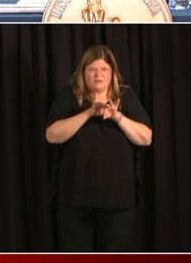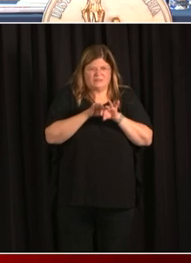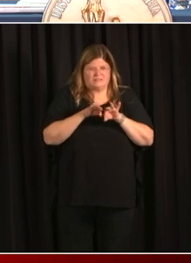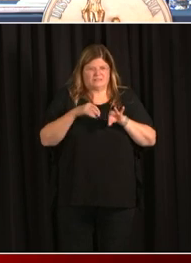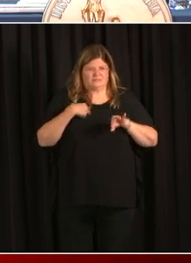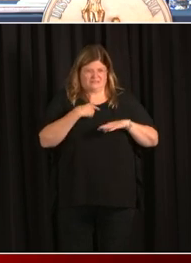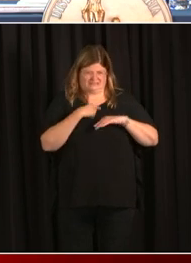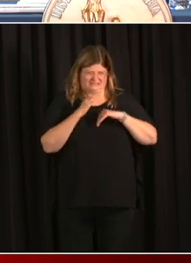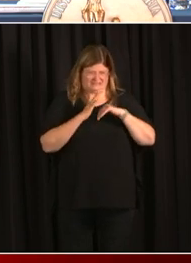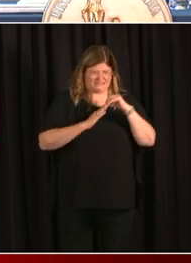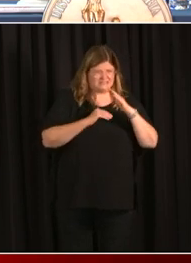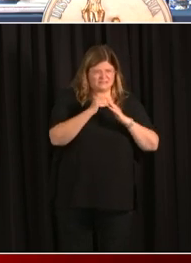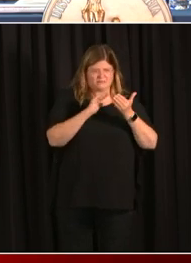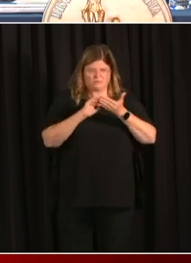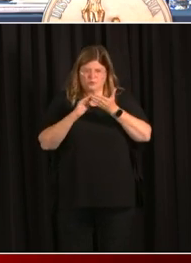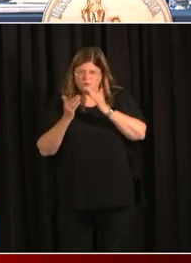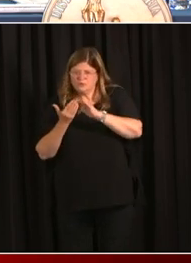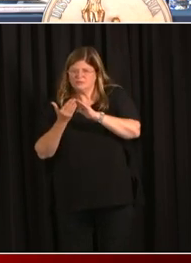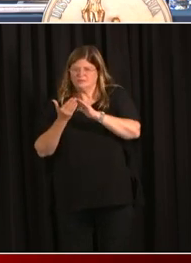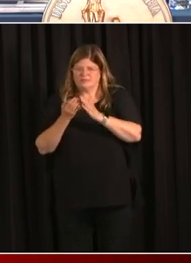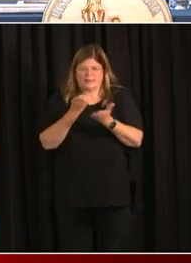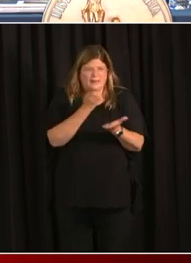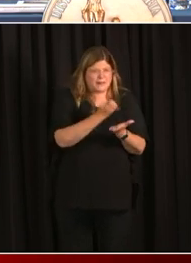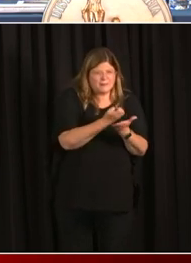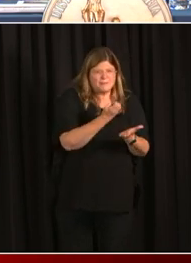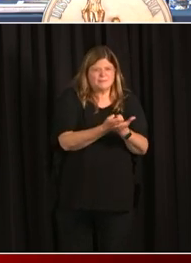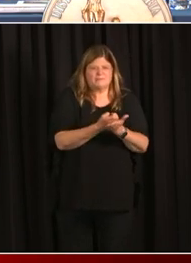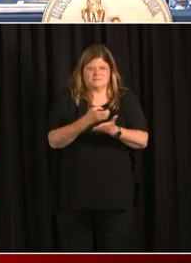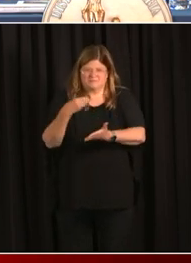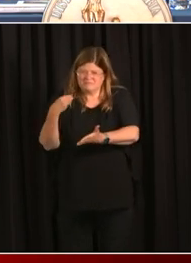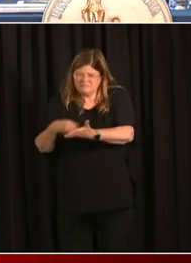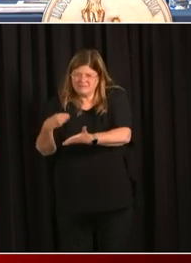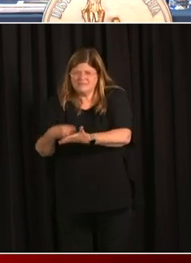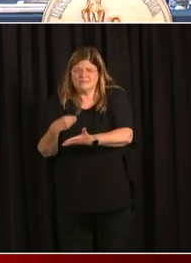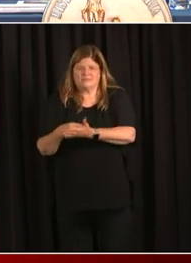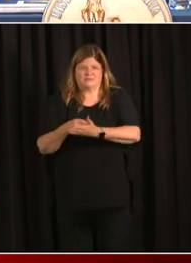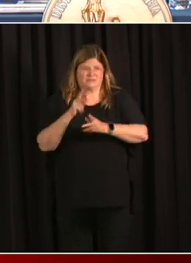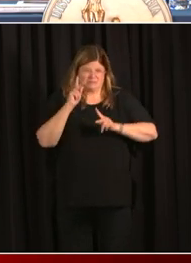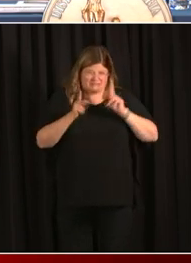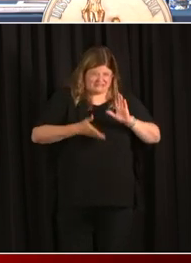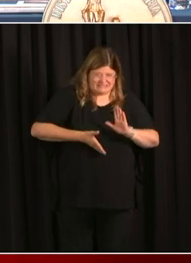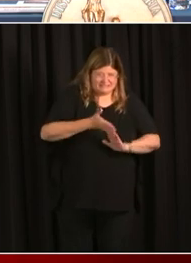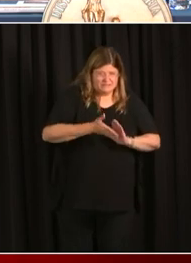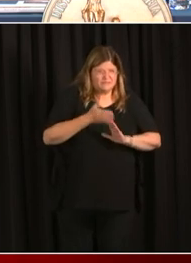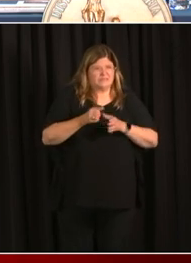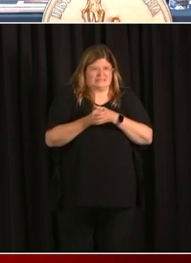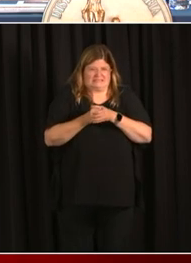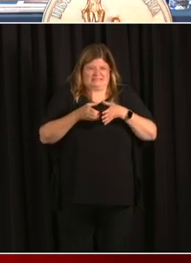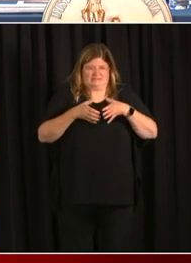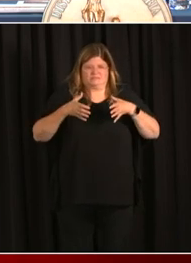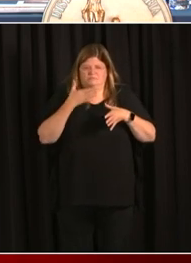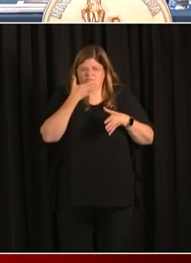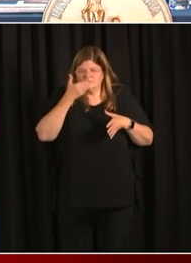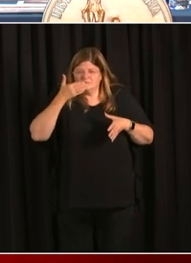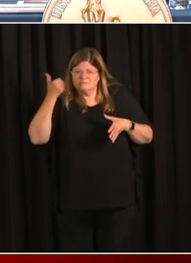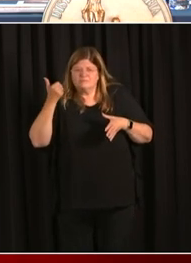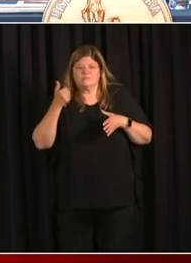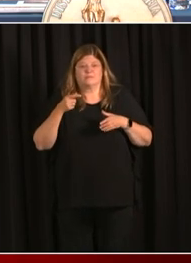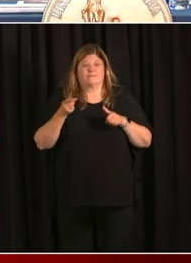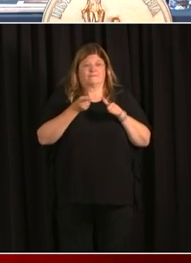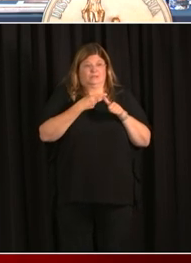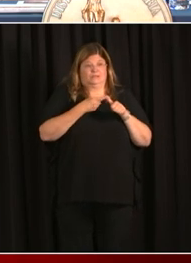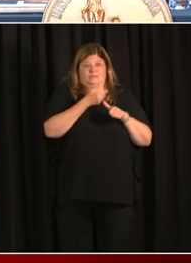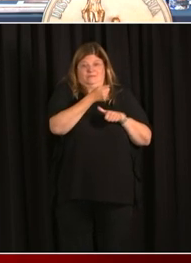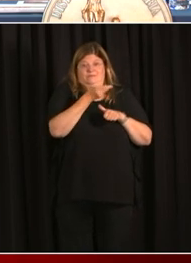city and our economy and our people back better. We spent a lot of the first few